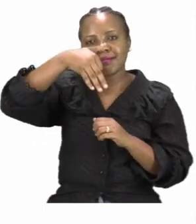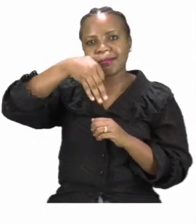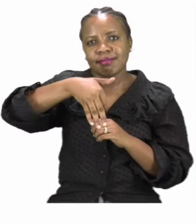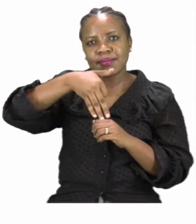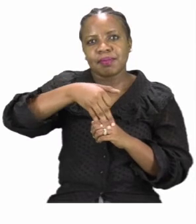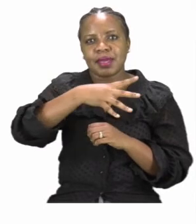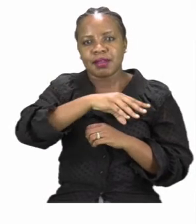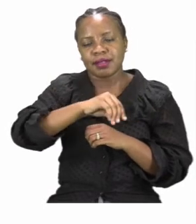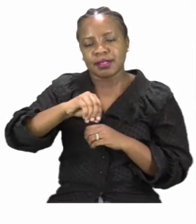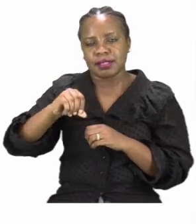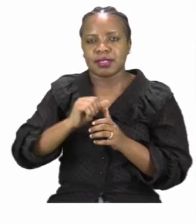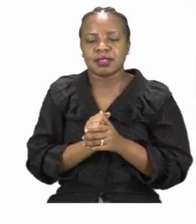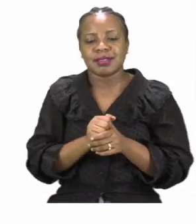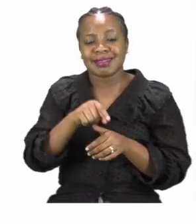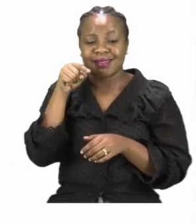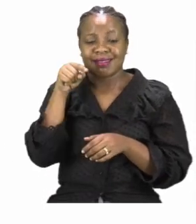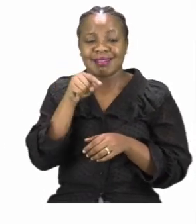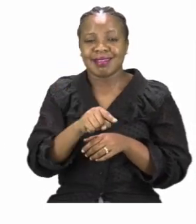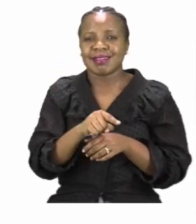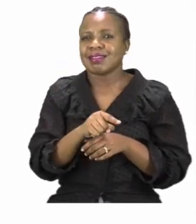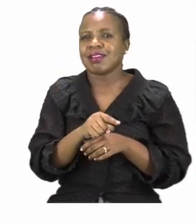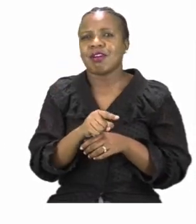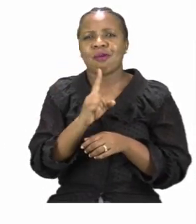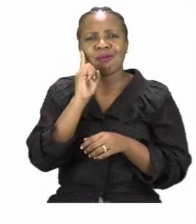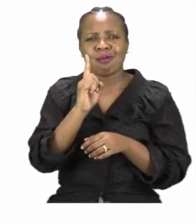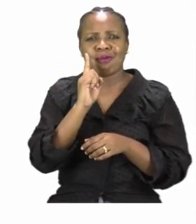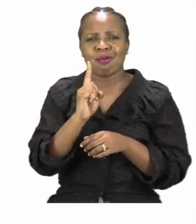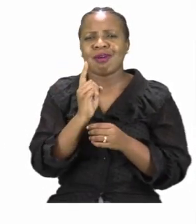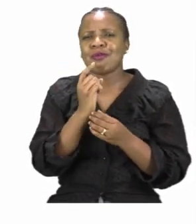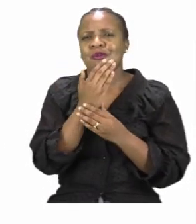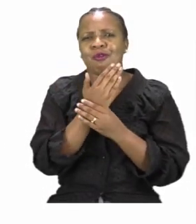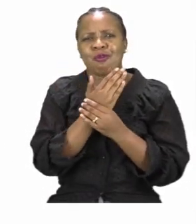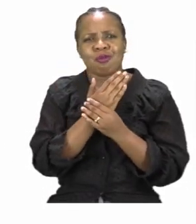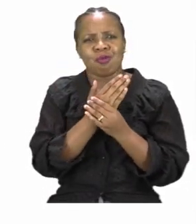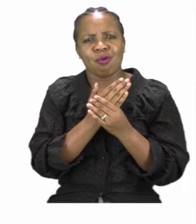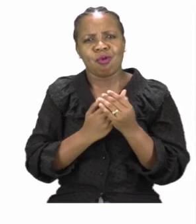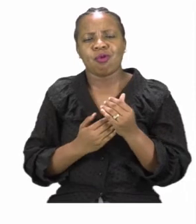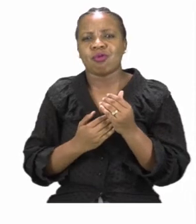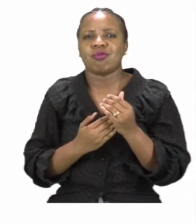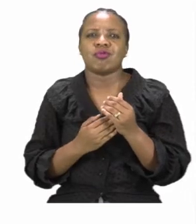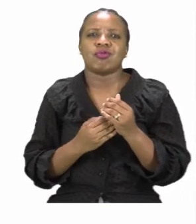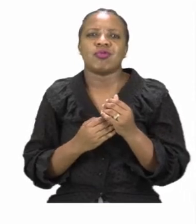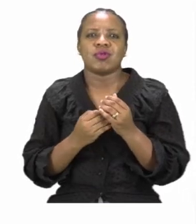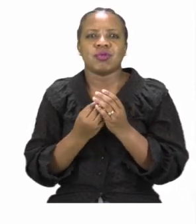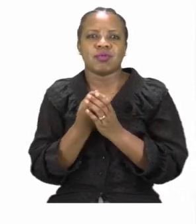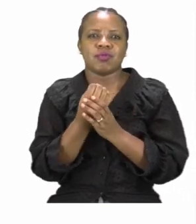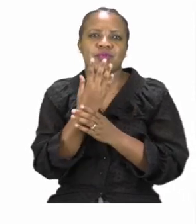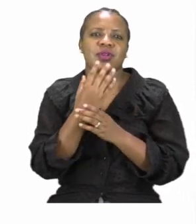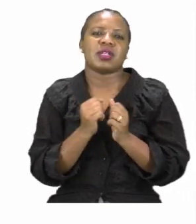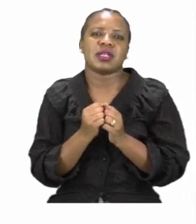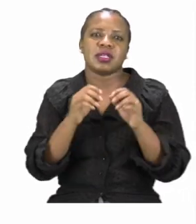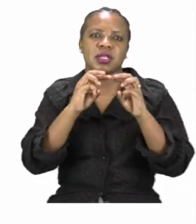Number 5 says, the headband refers to our country's minerals